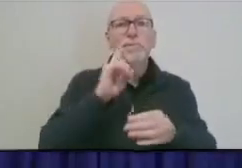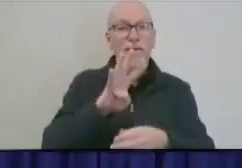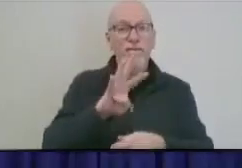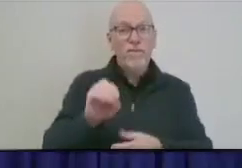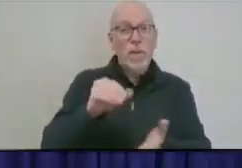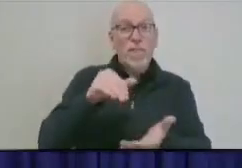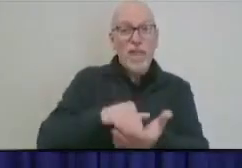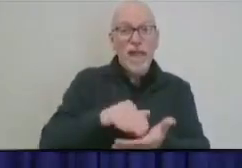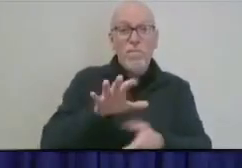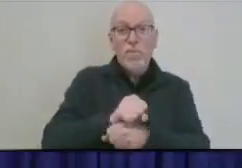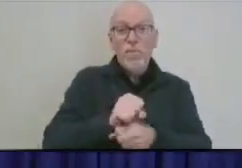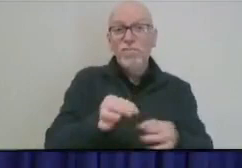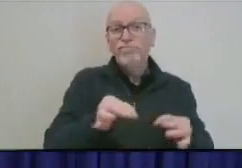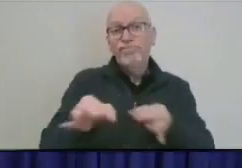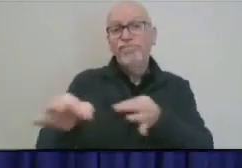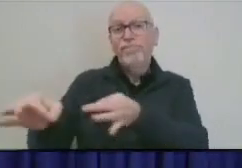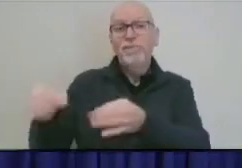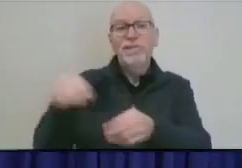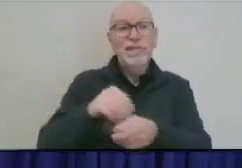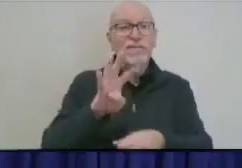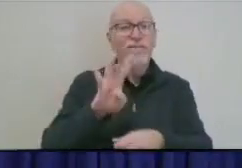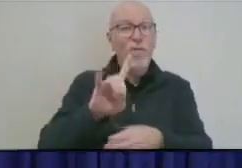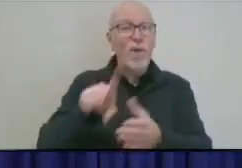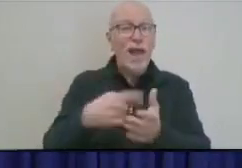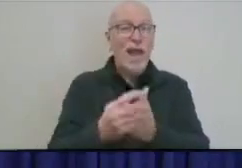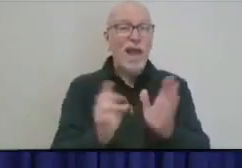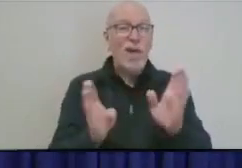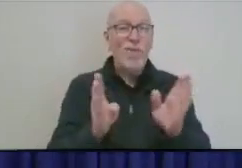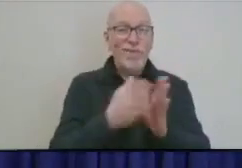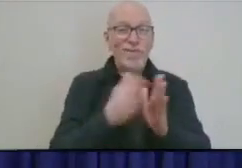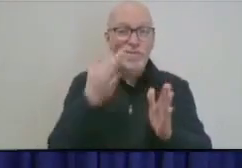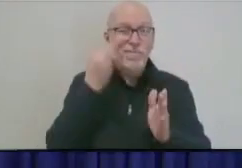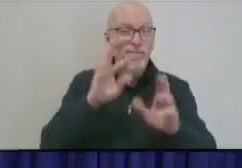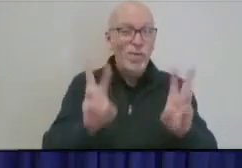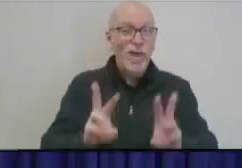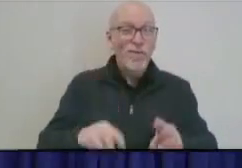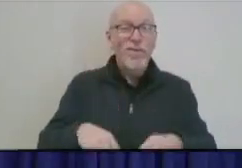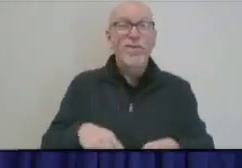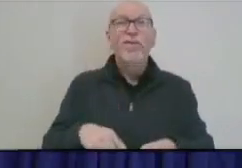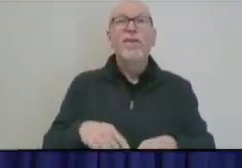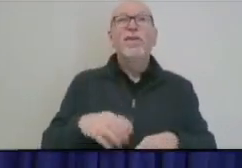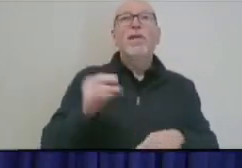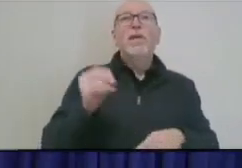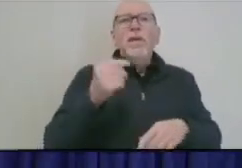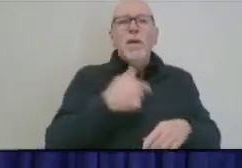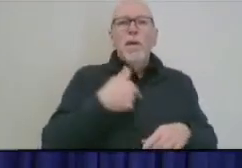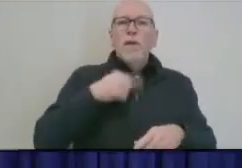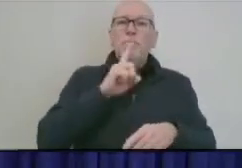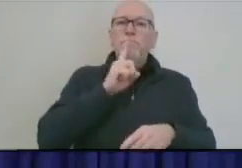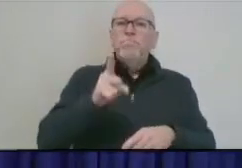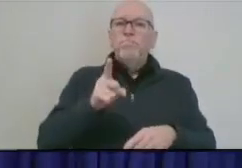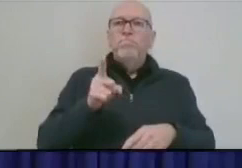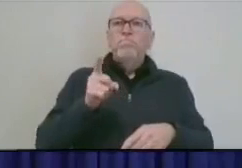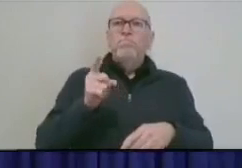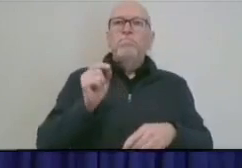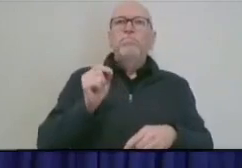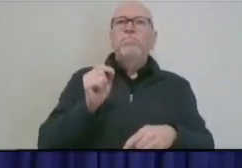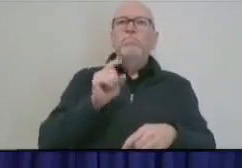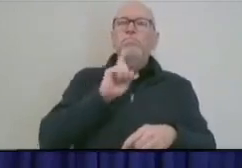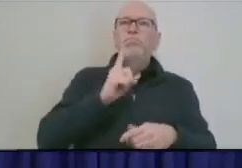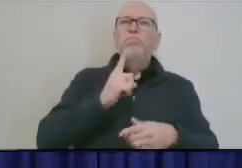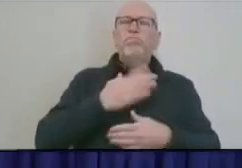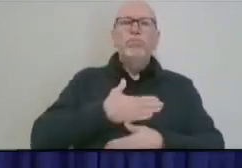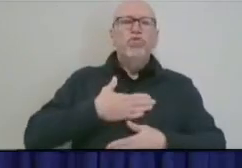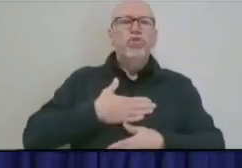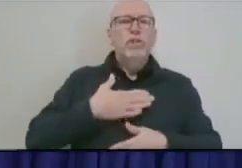these over a 48-hour, you know, seemingly period. And we just truly appreciate not